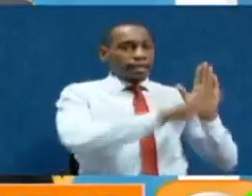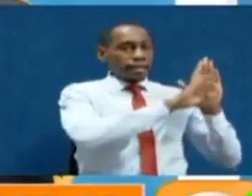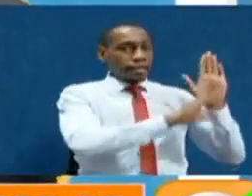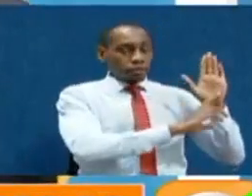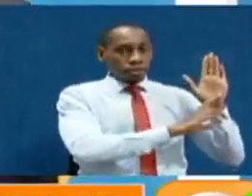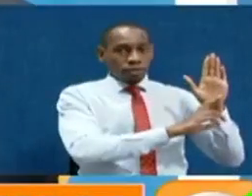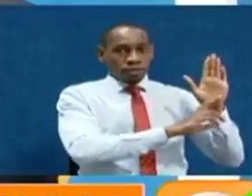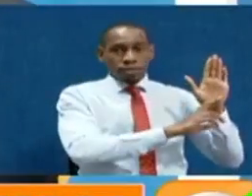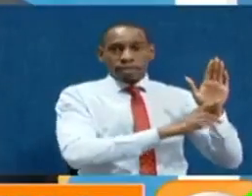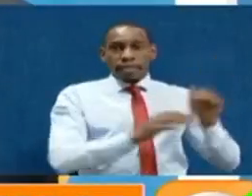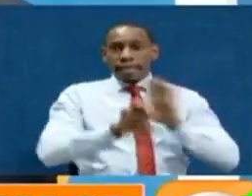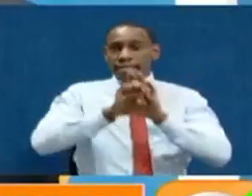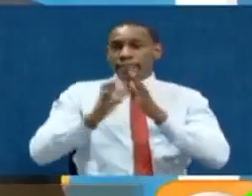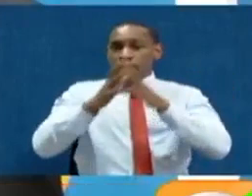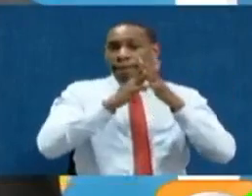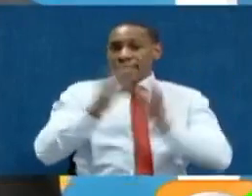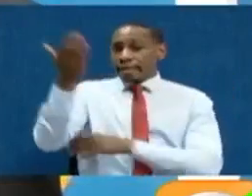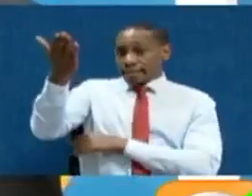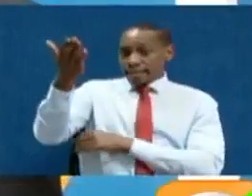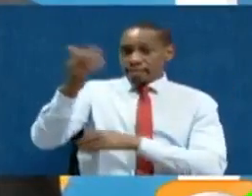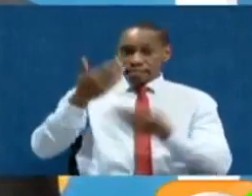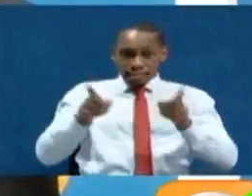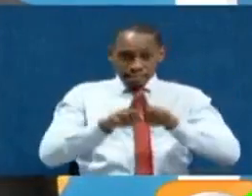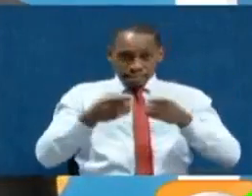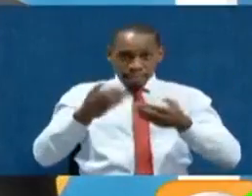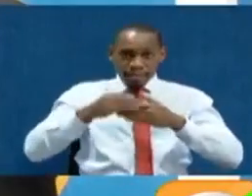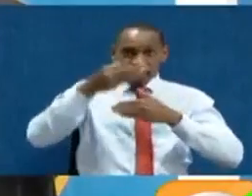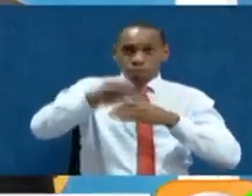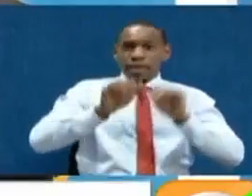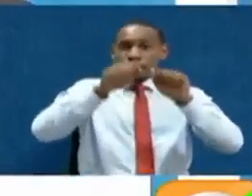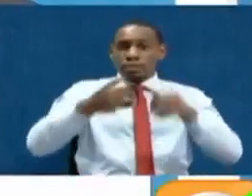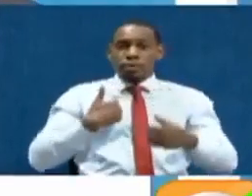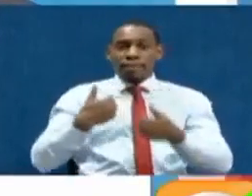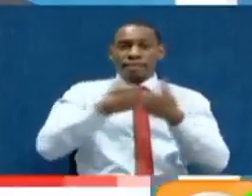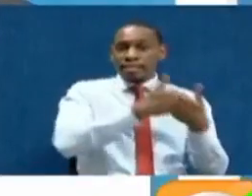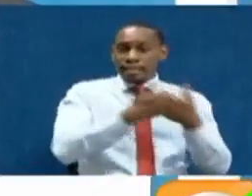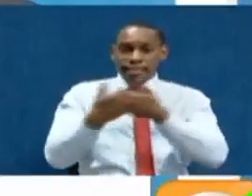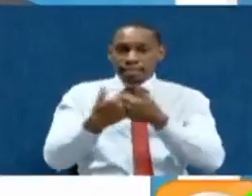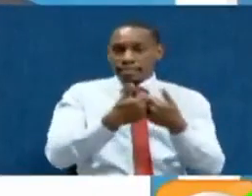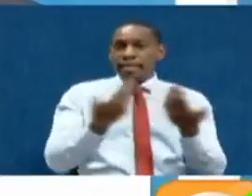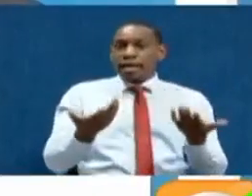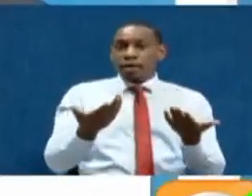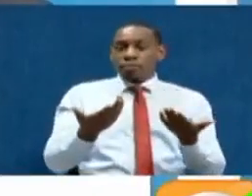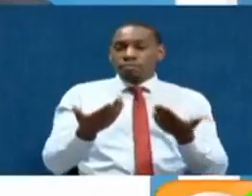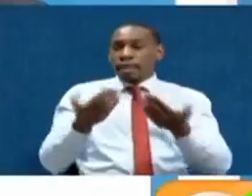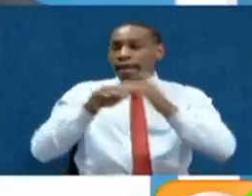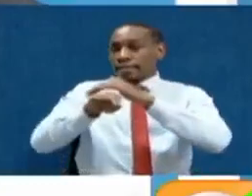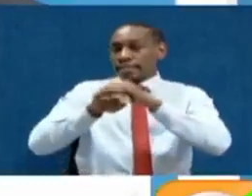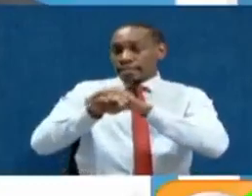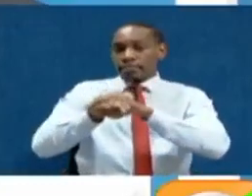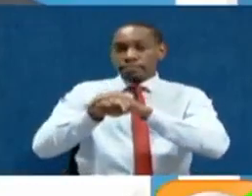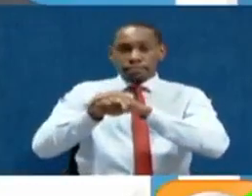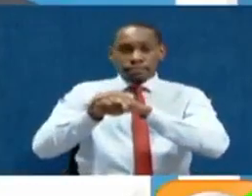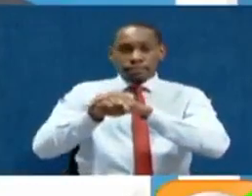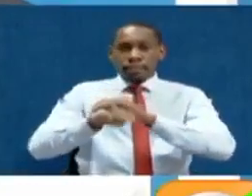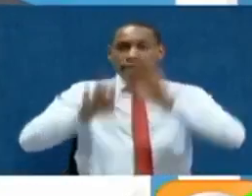restrictions, like what is happening in America, going forward there could potentially be challenges in terms of acquisition of